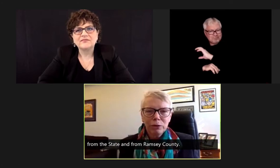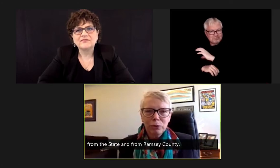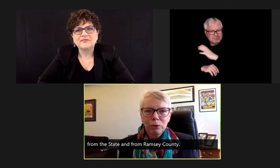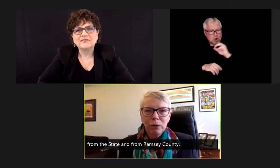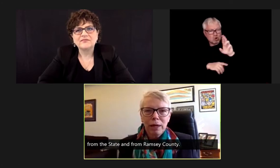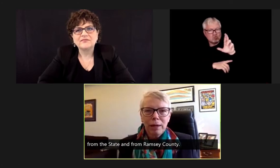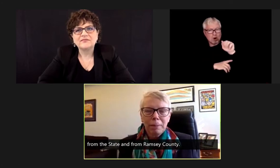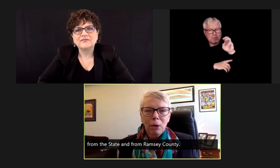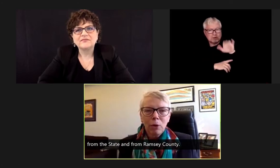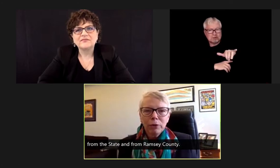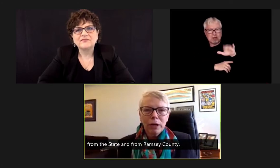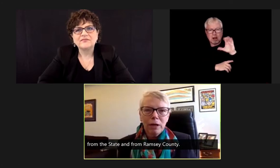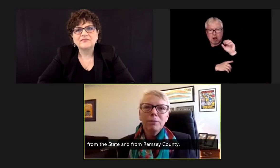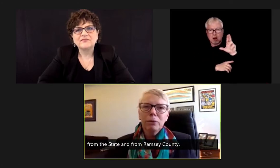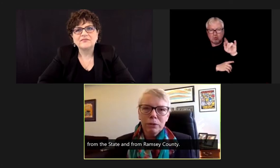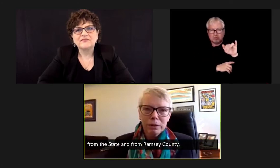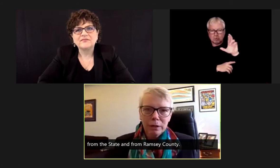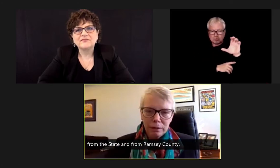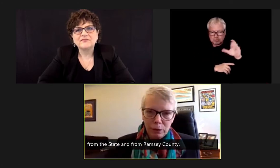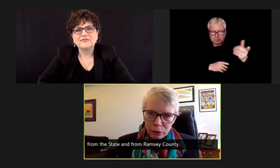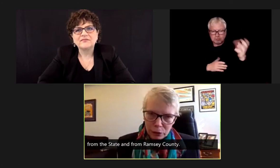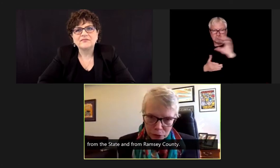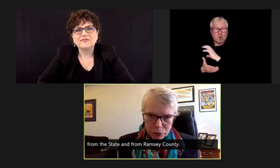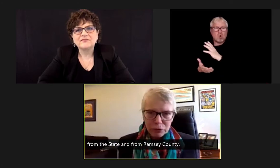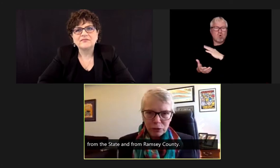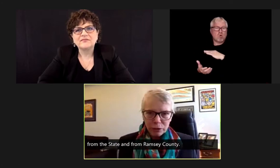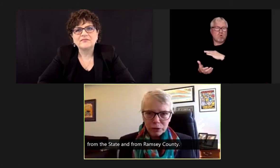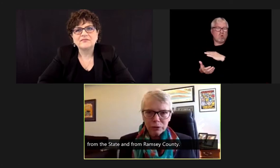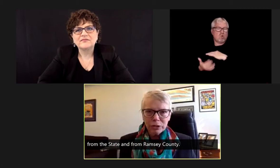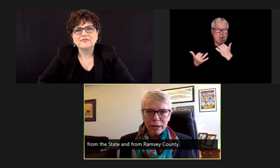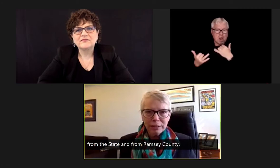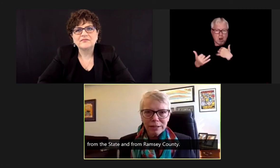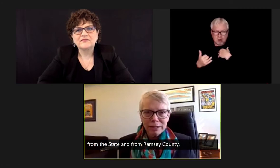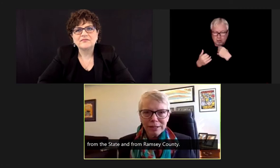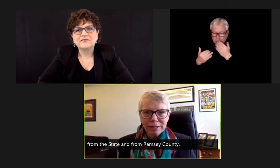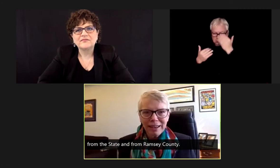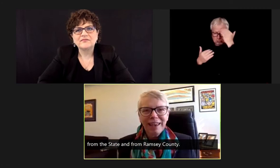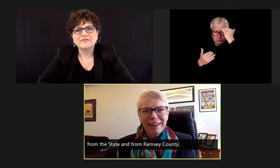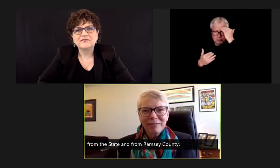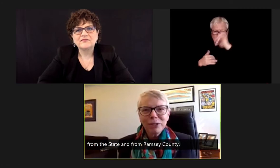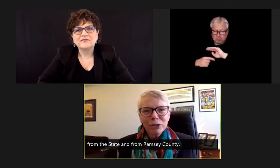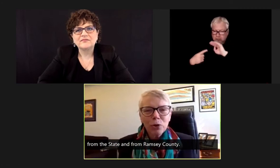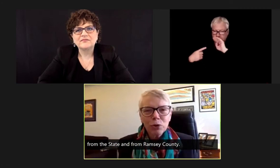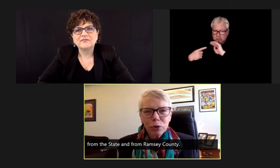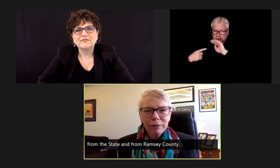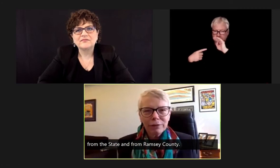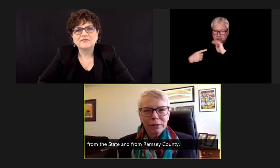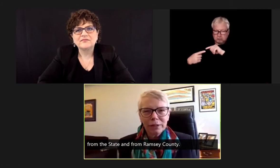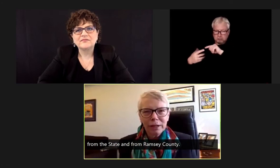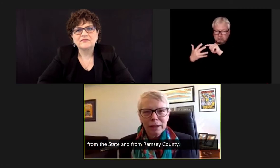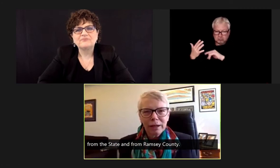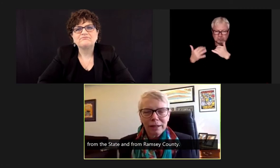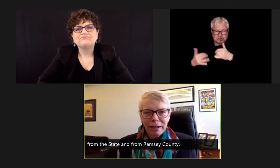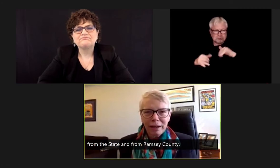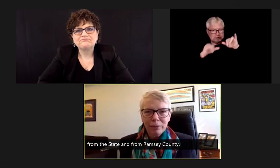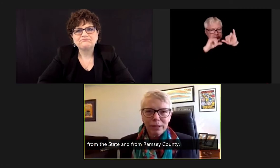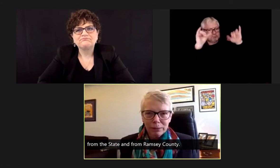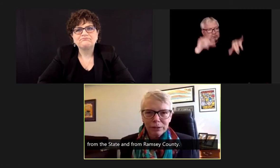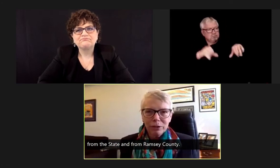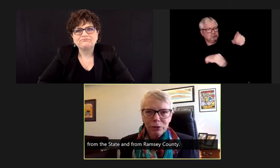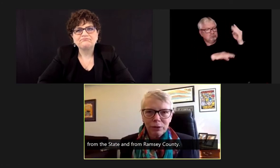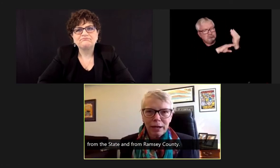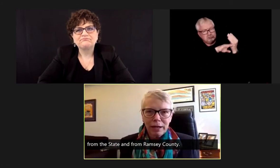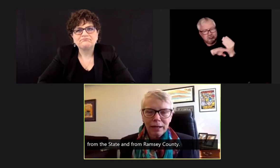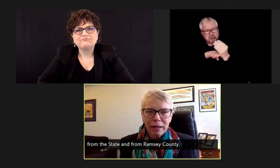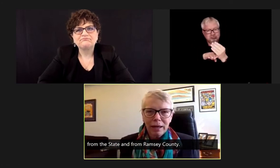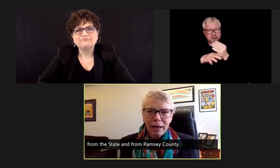have to overcome those huge structural challenges, and I'm so grateful that I was able